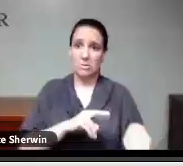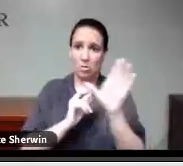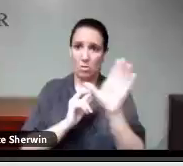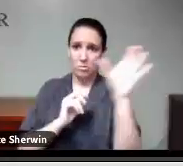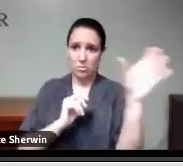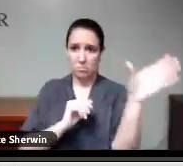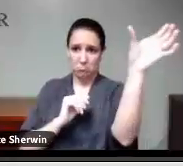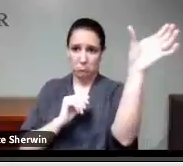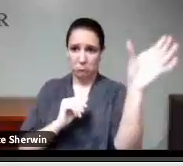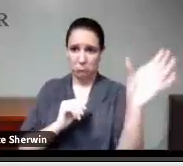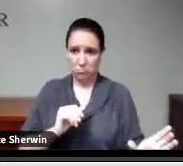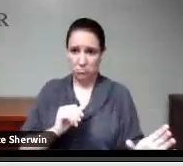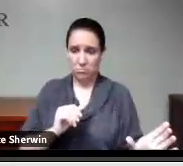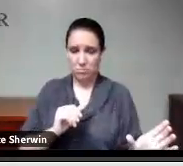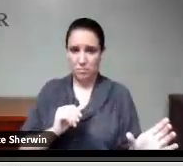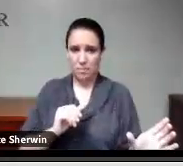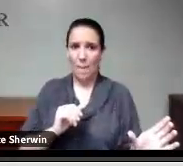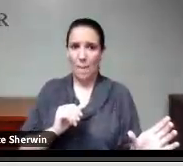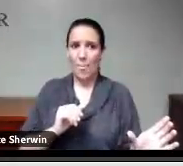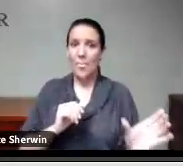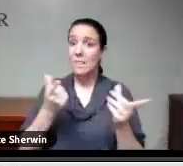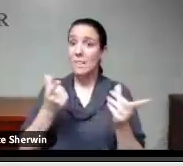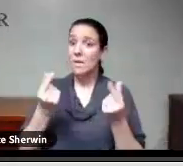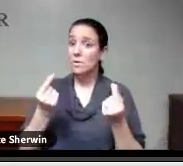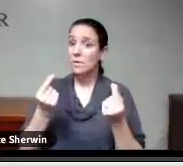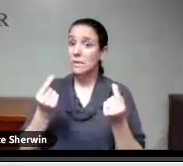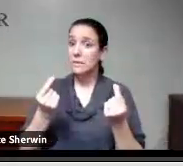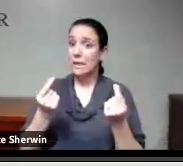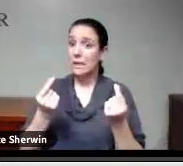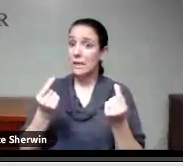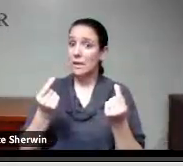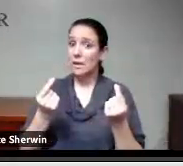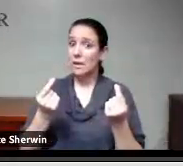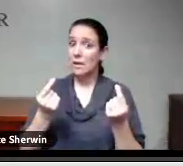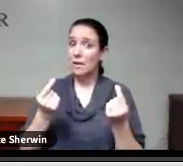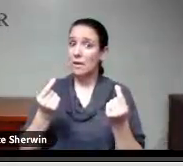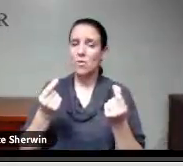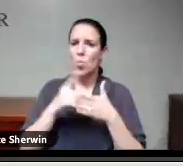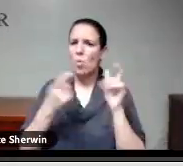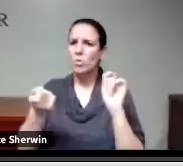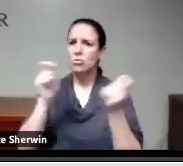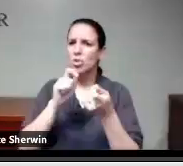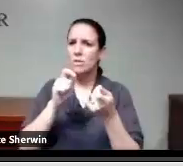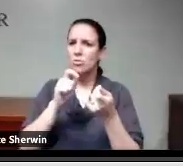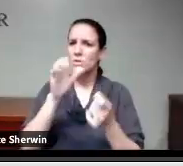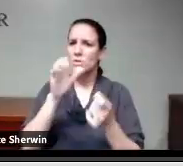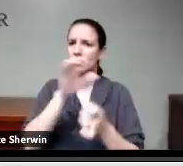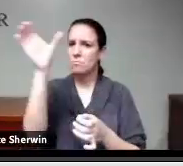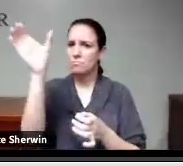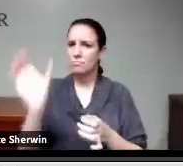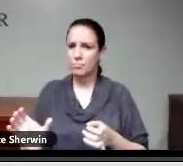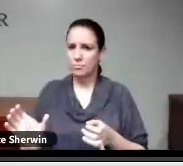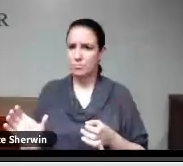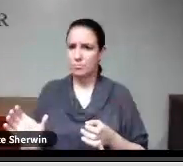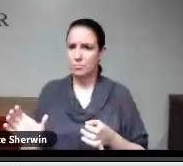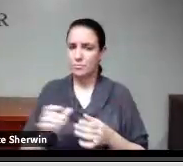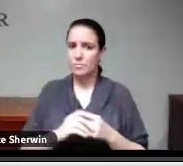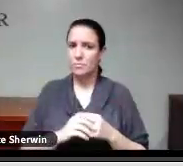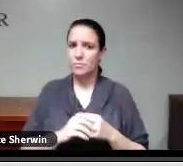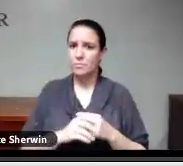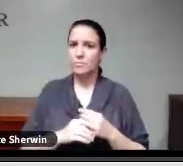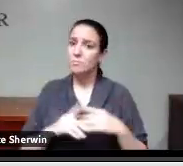screen. And then what they did were, figure out what are the transformational changes that we need to put in place in order to